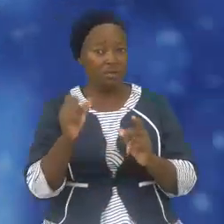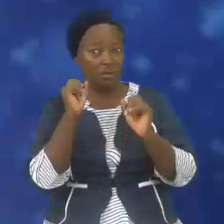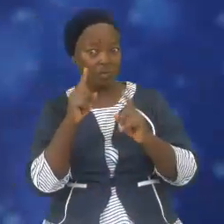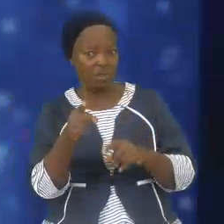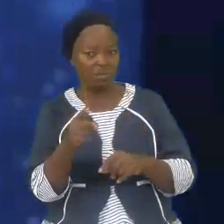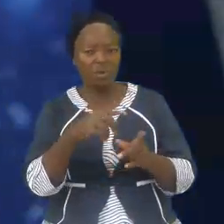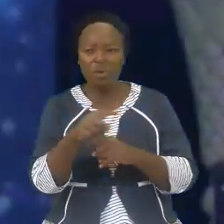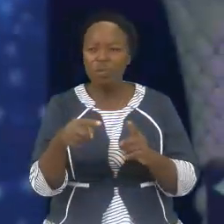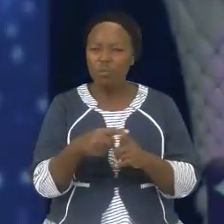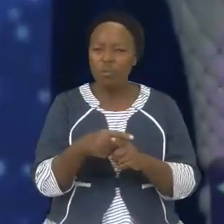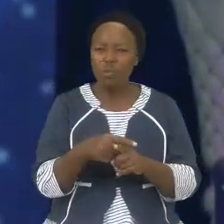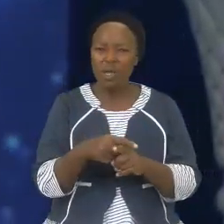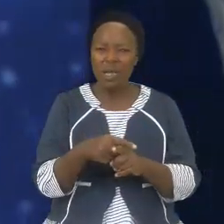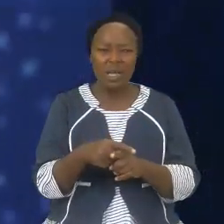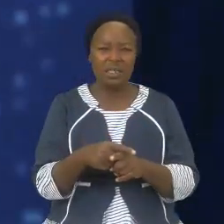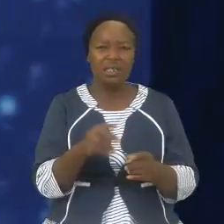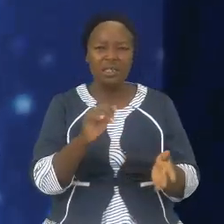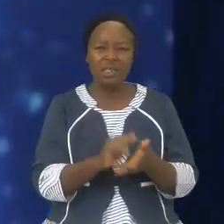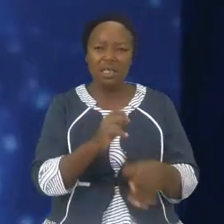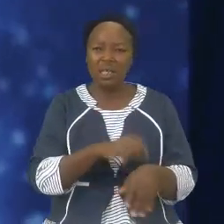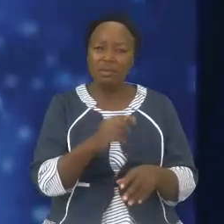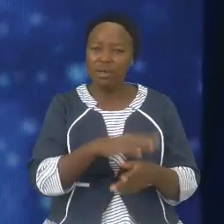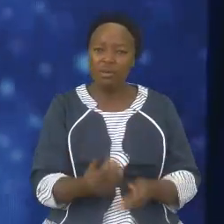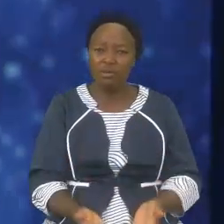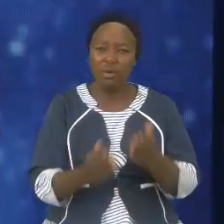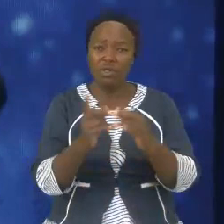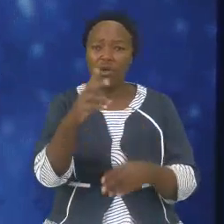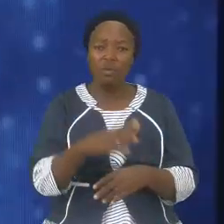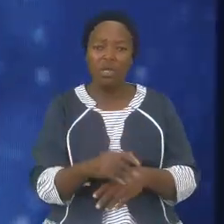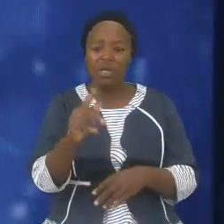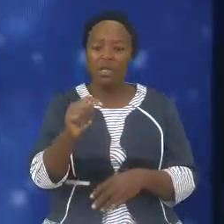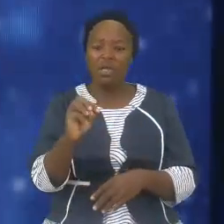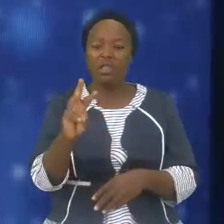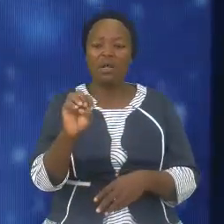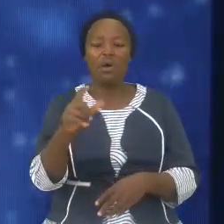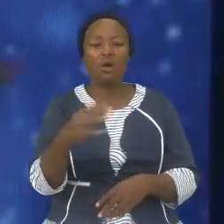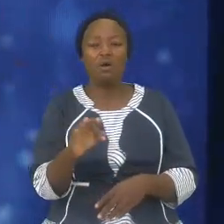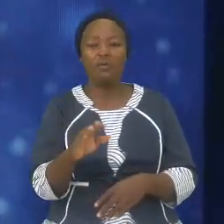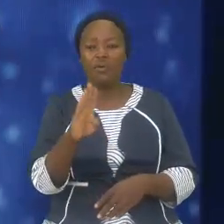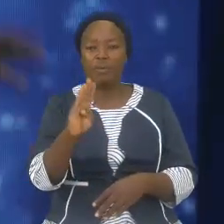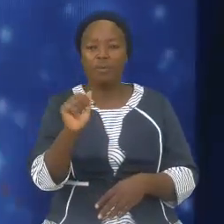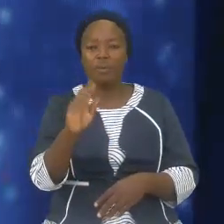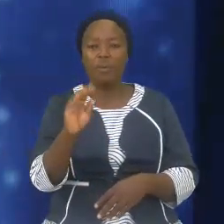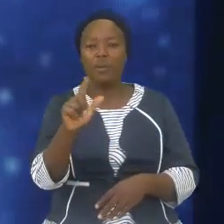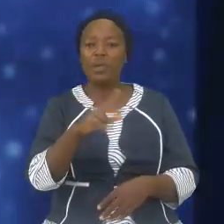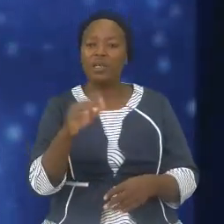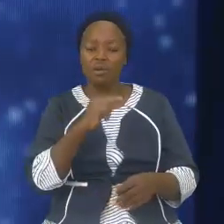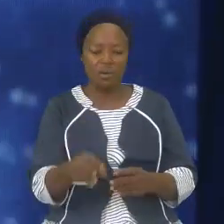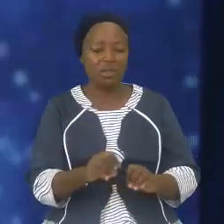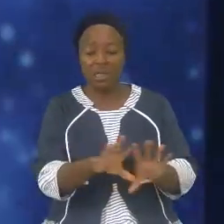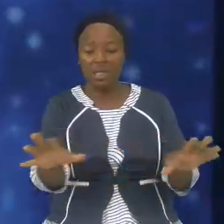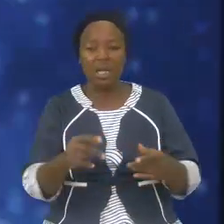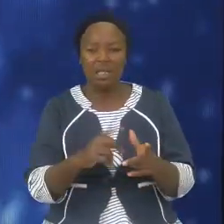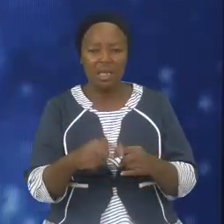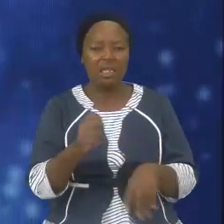When Nimrod, when he raised up the Tower of Babel, they were scattered. A time of